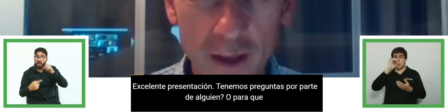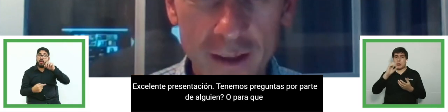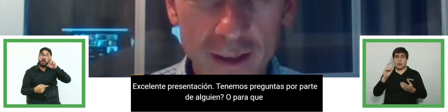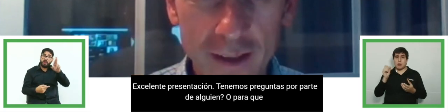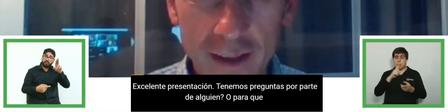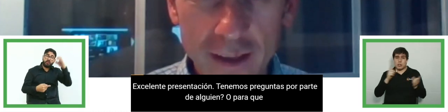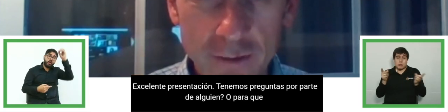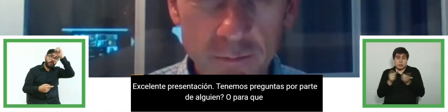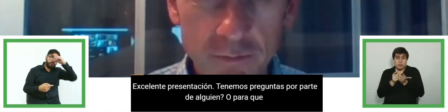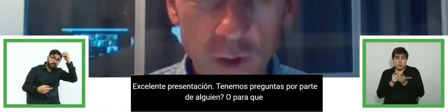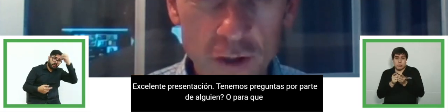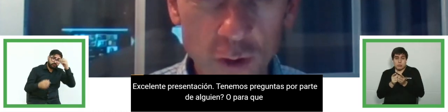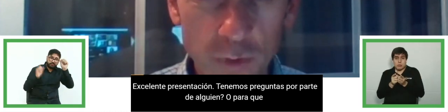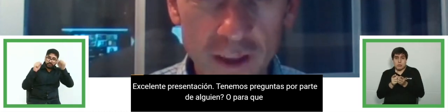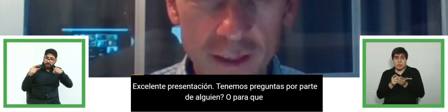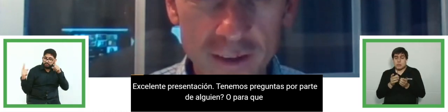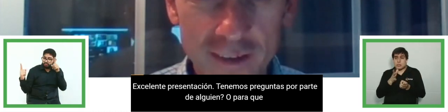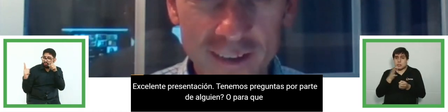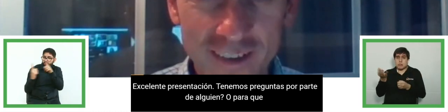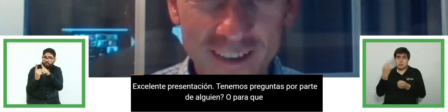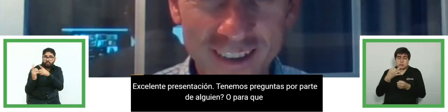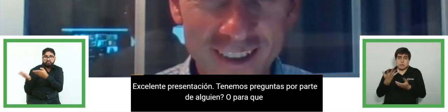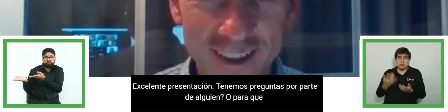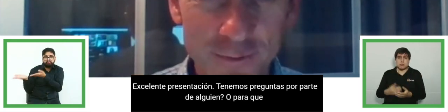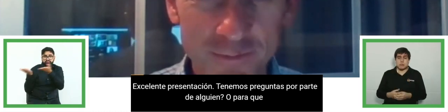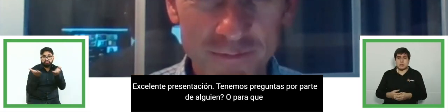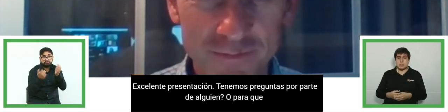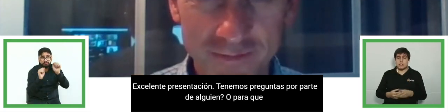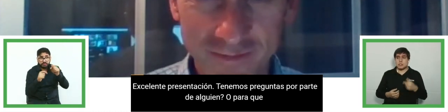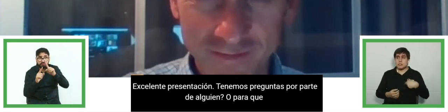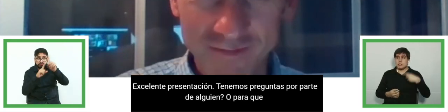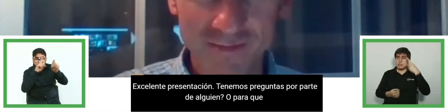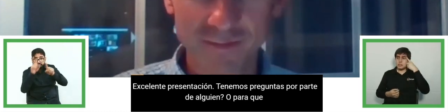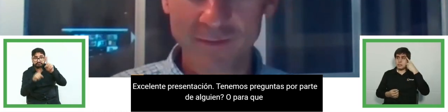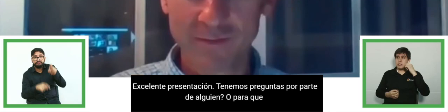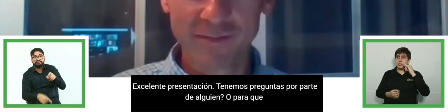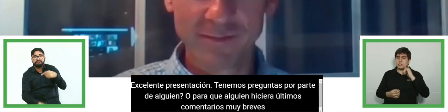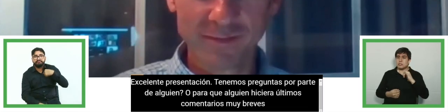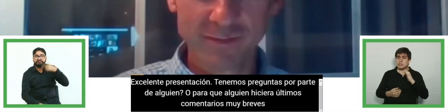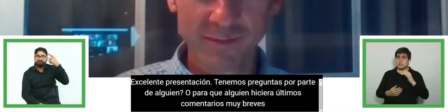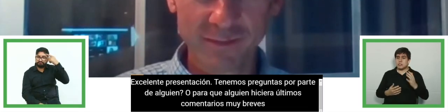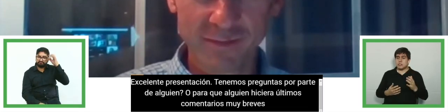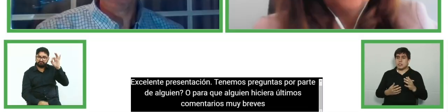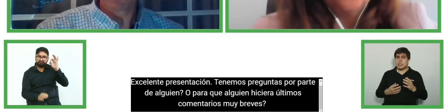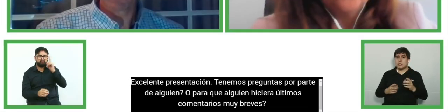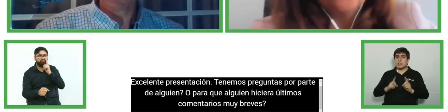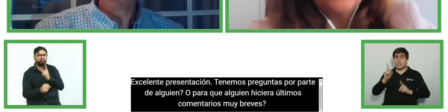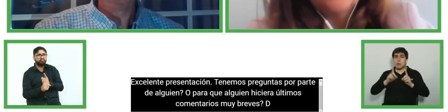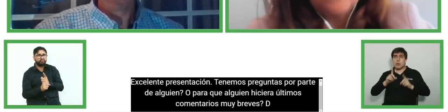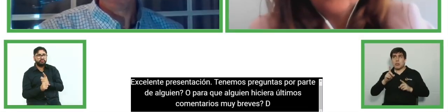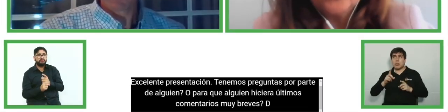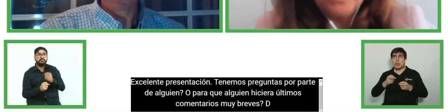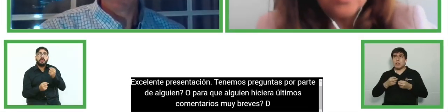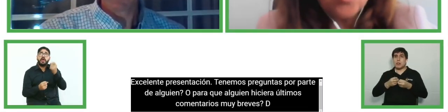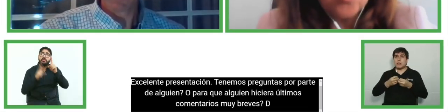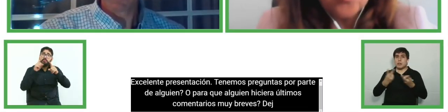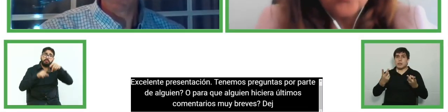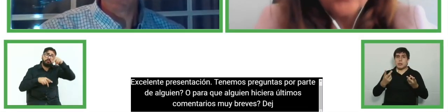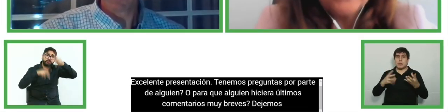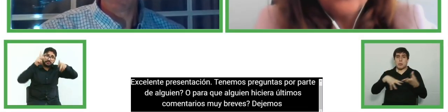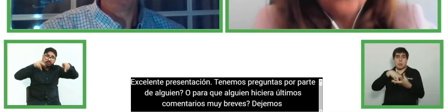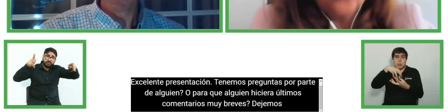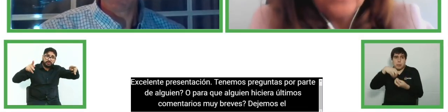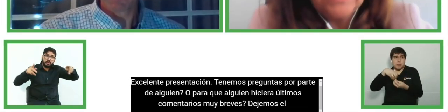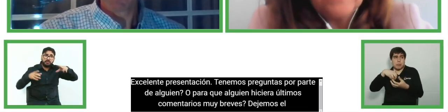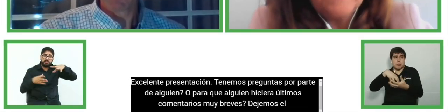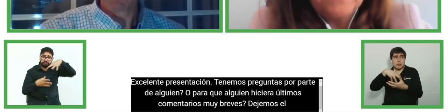me. I think let's leave the space for any person who wants to do a closing remark, or you would